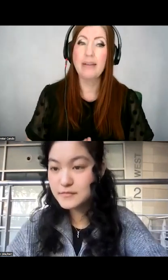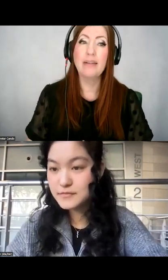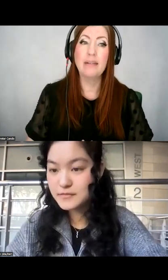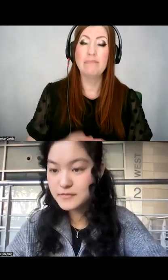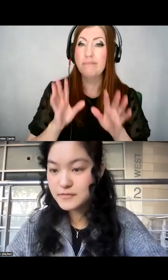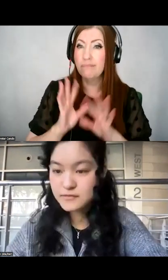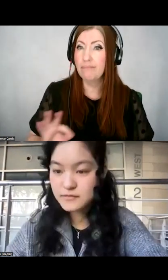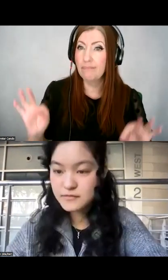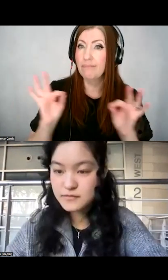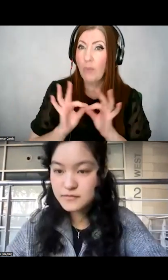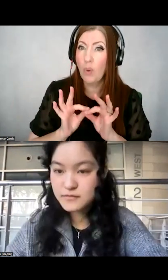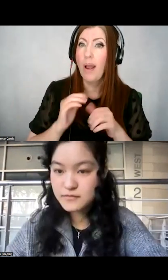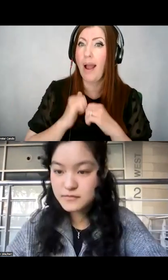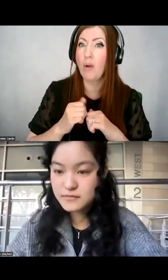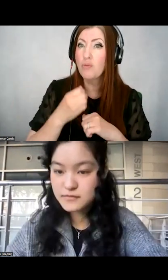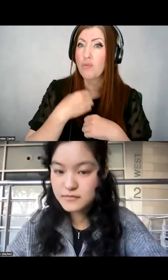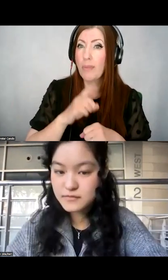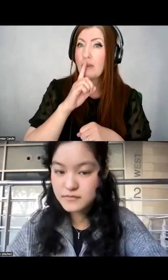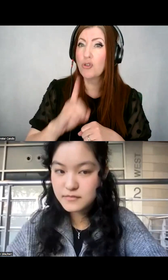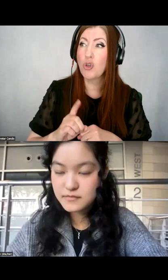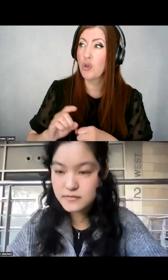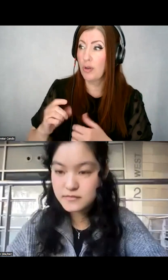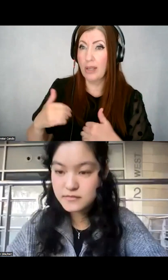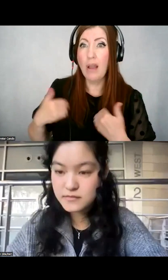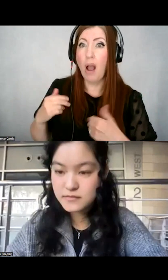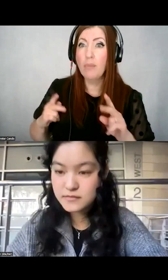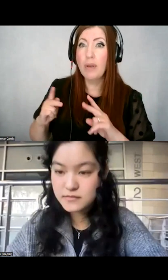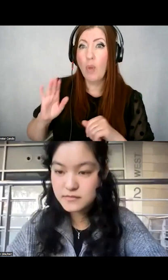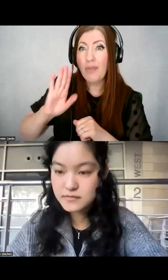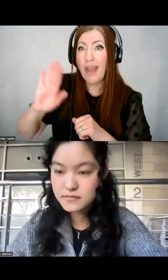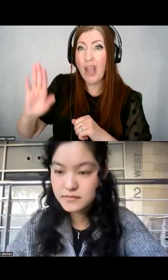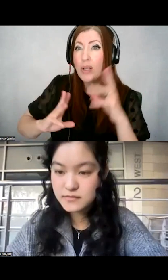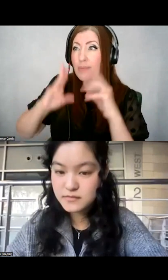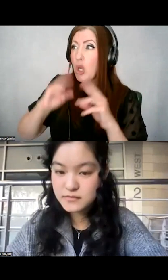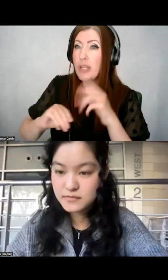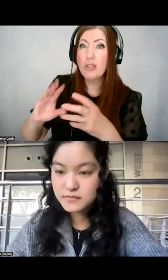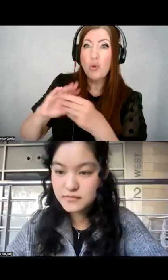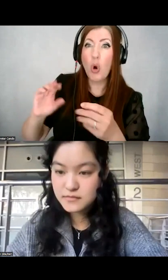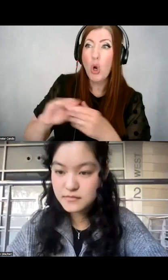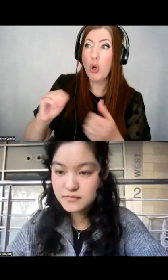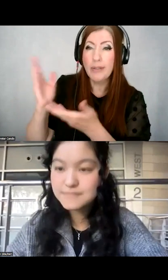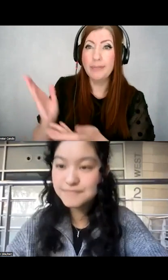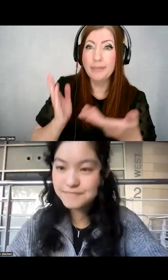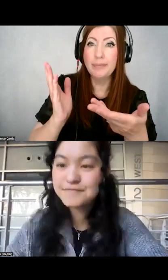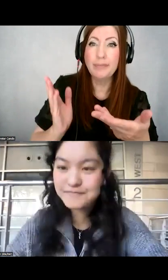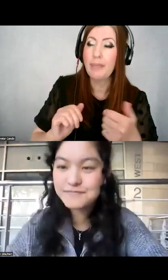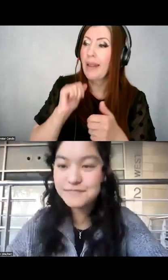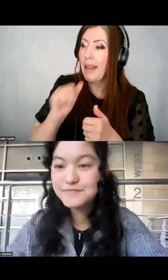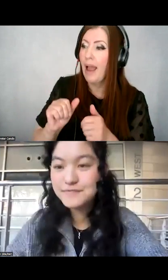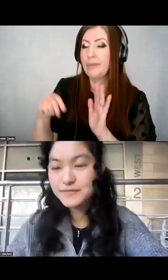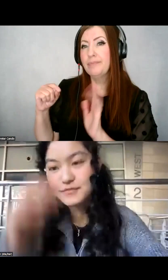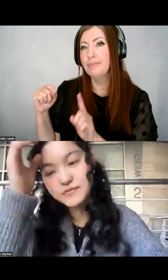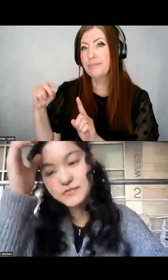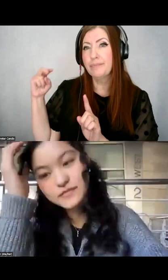we can ensure that we are elevating the voices of young people without tokenizing and minimizing